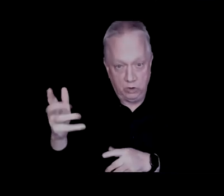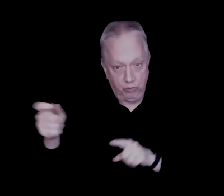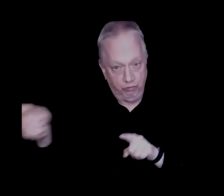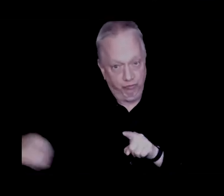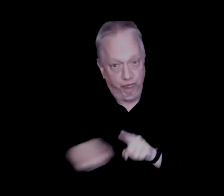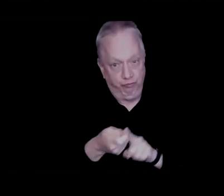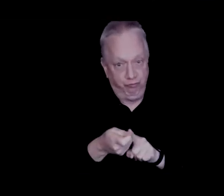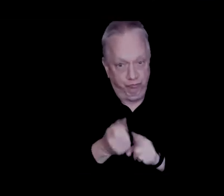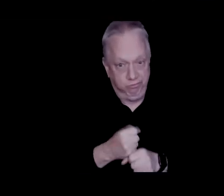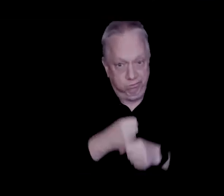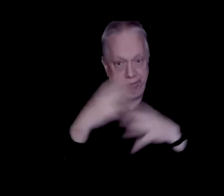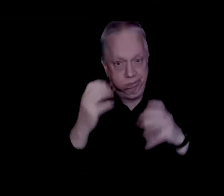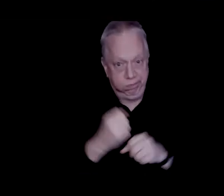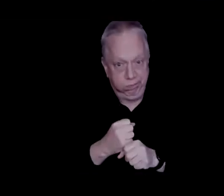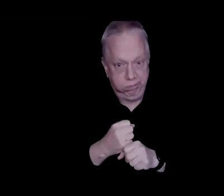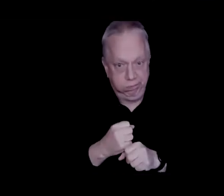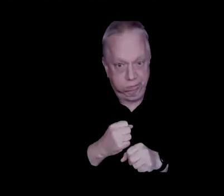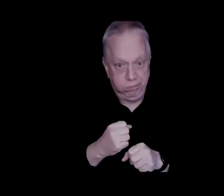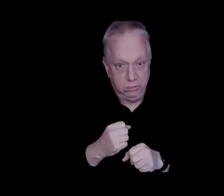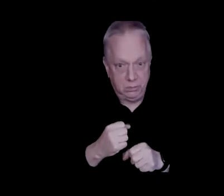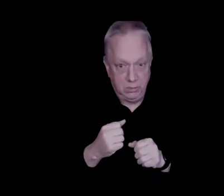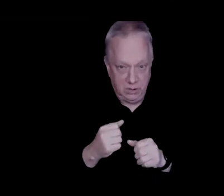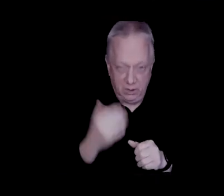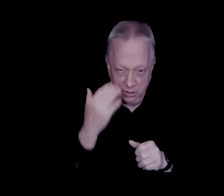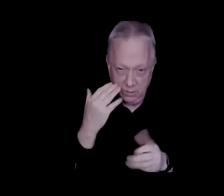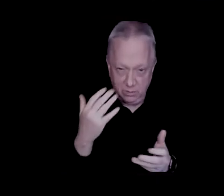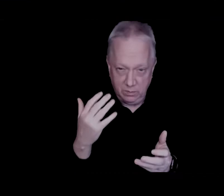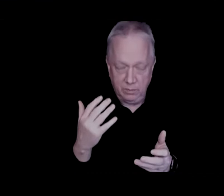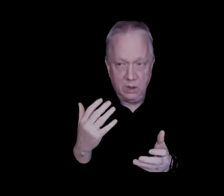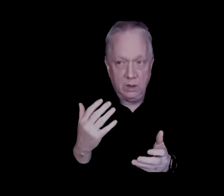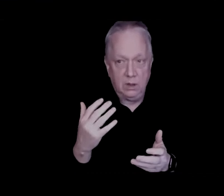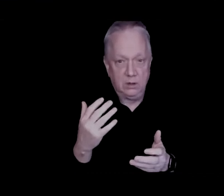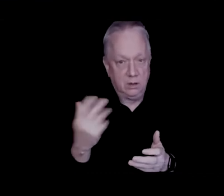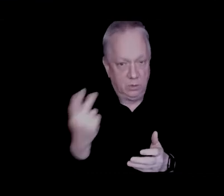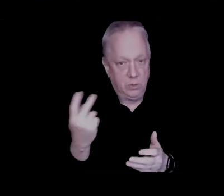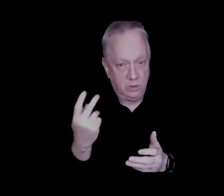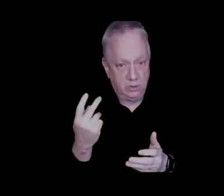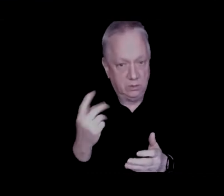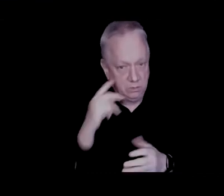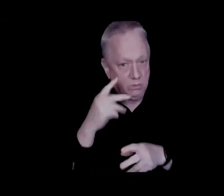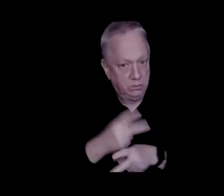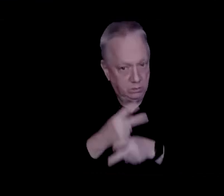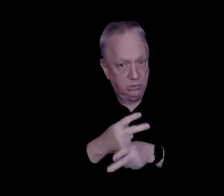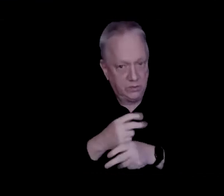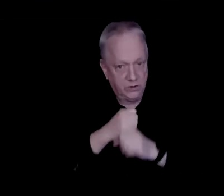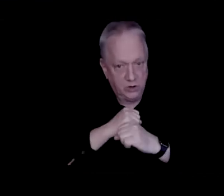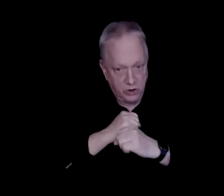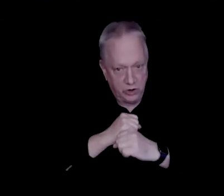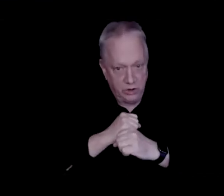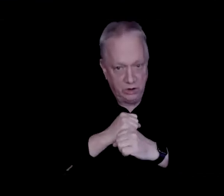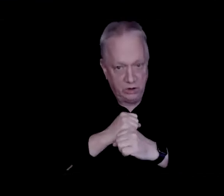who could doing something with you, I mean. So we were dependent of the security of